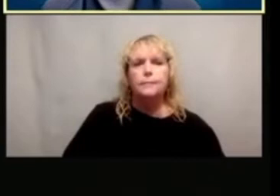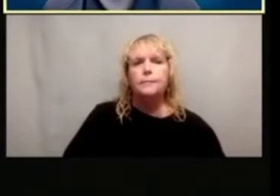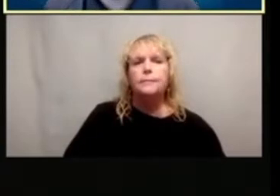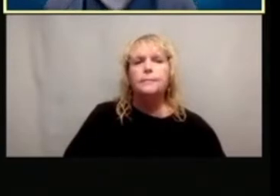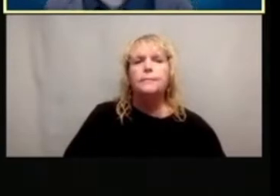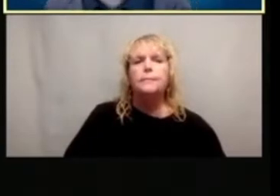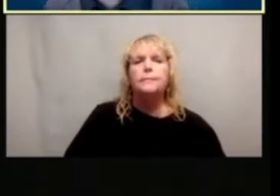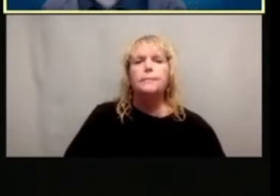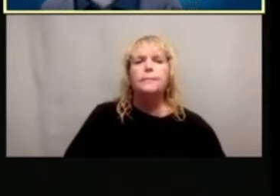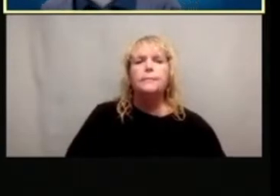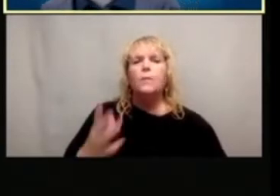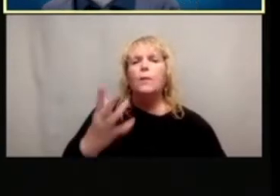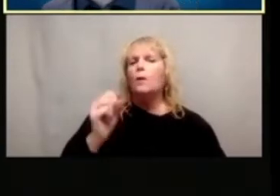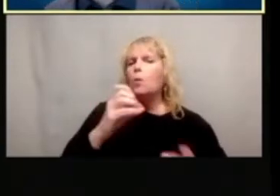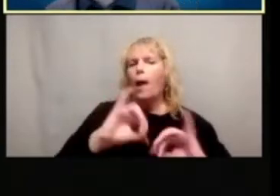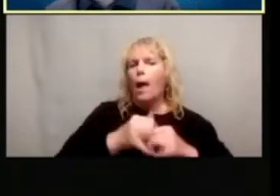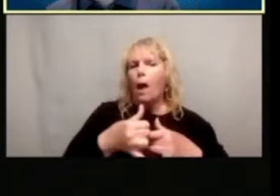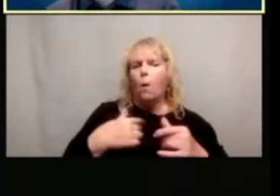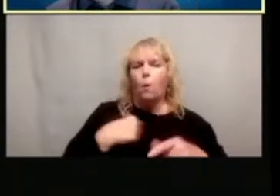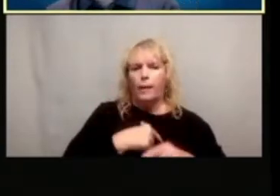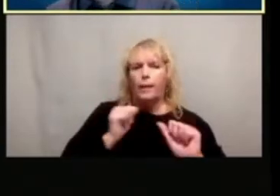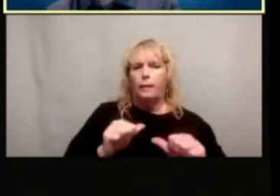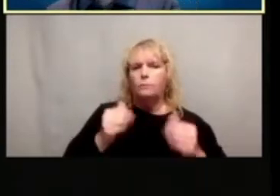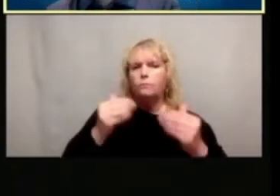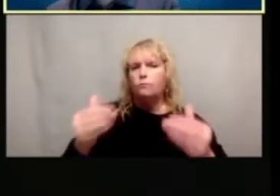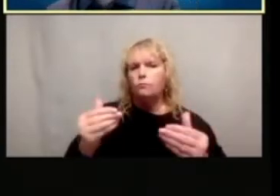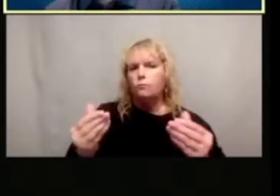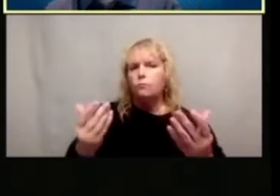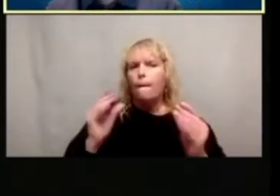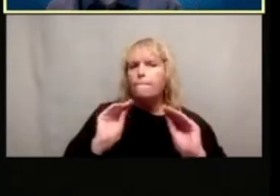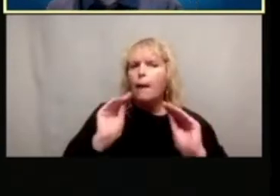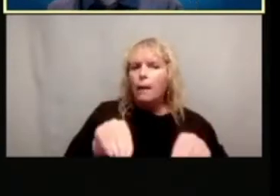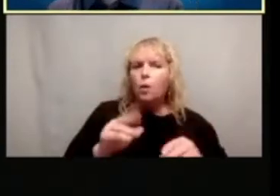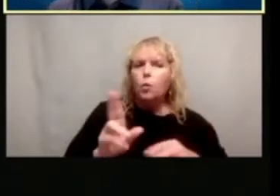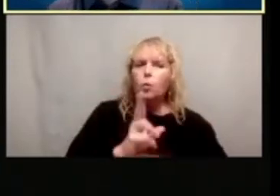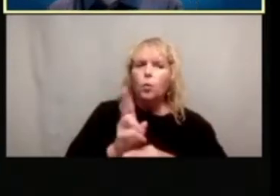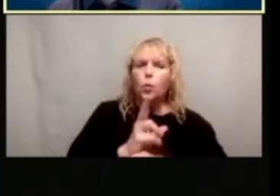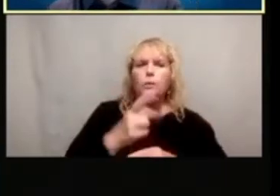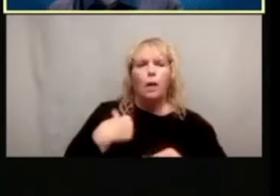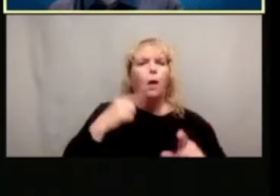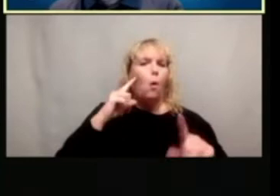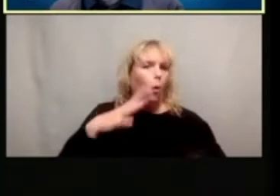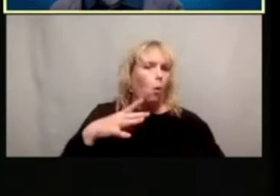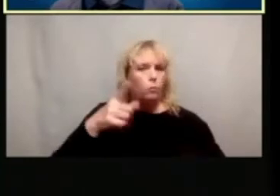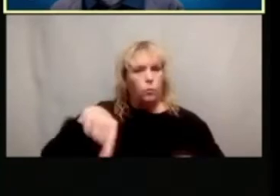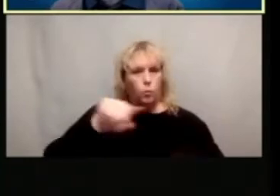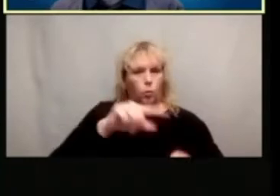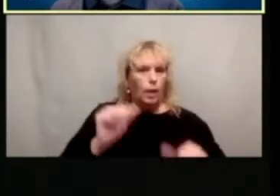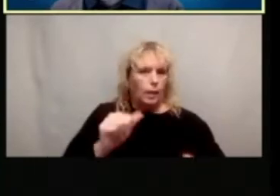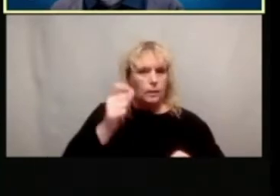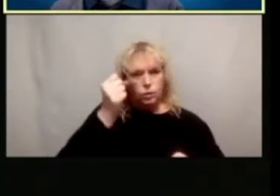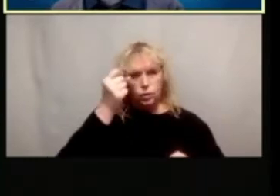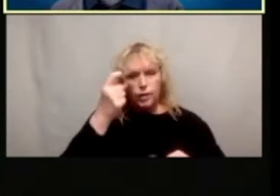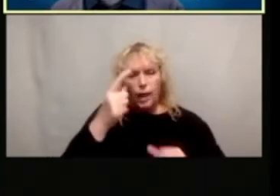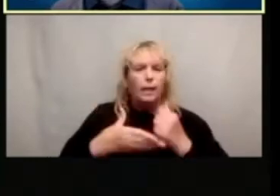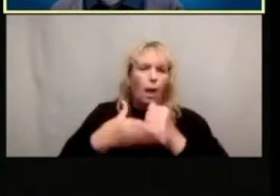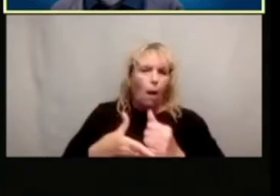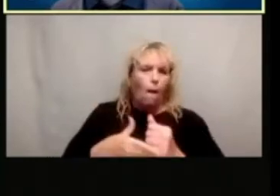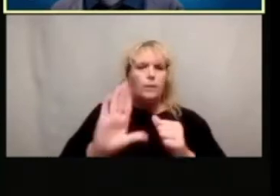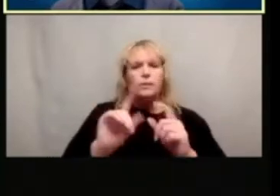So how can this be implemented? I think hopefully there's some takeaways here about how you can educate your teams and